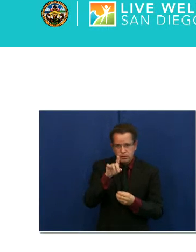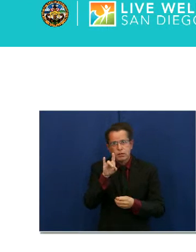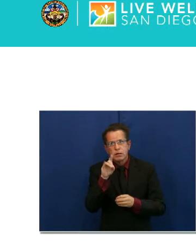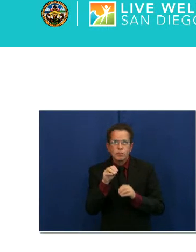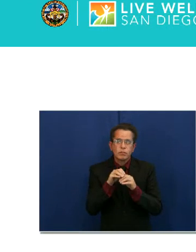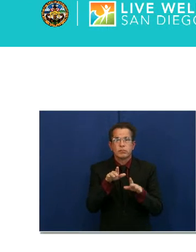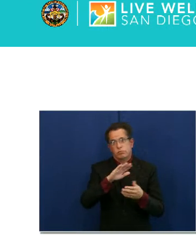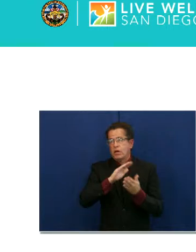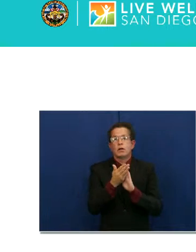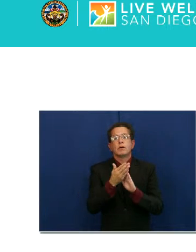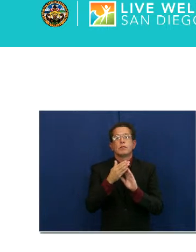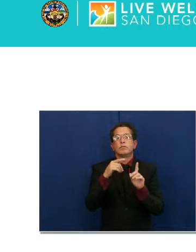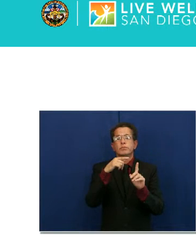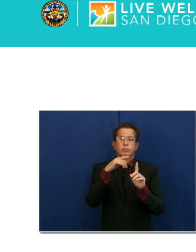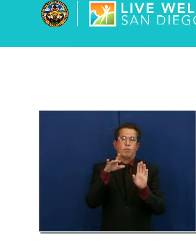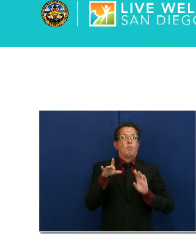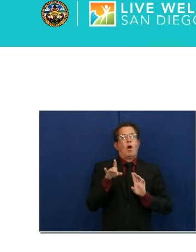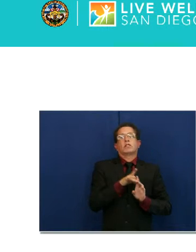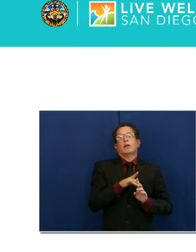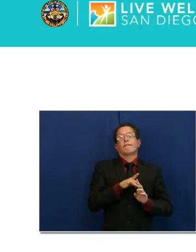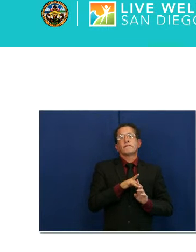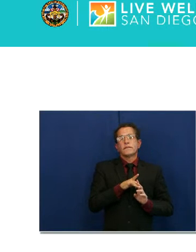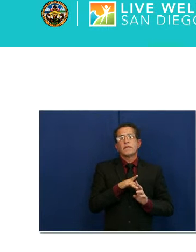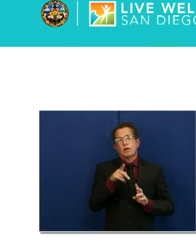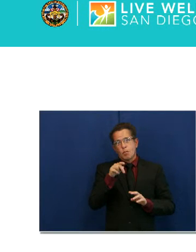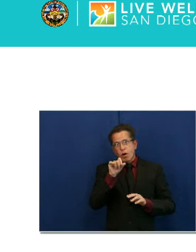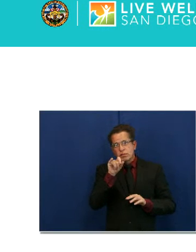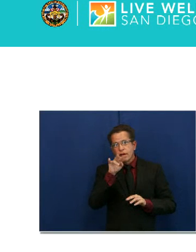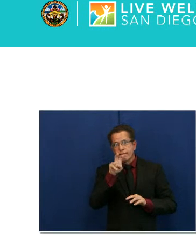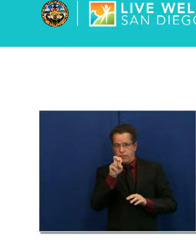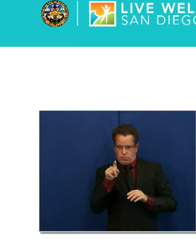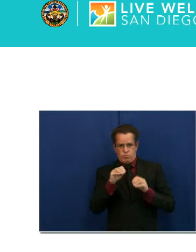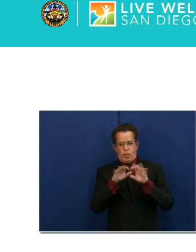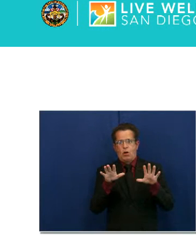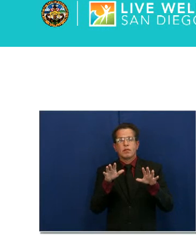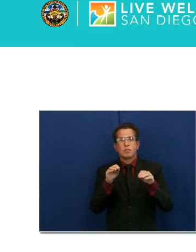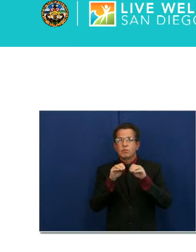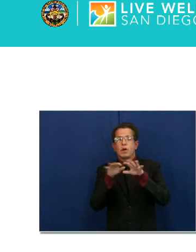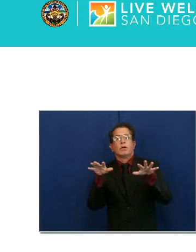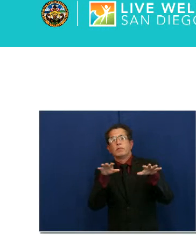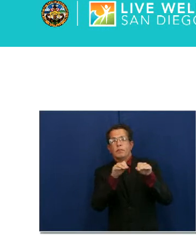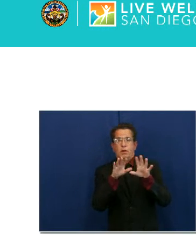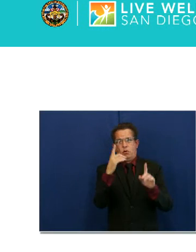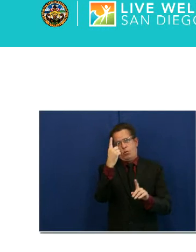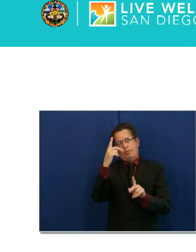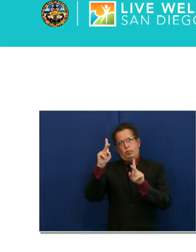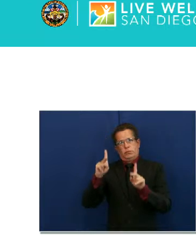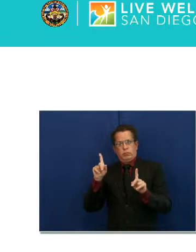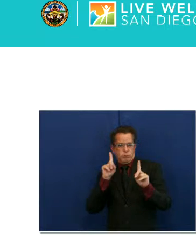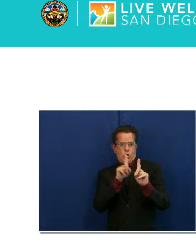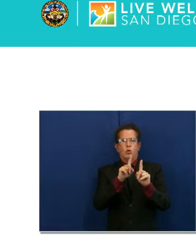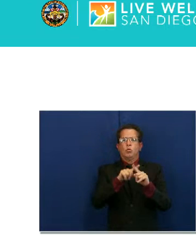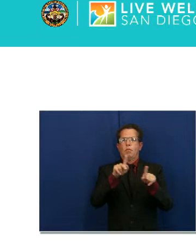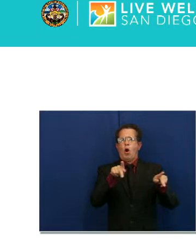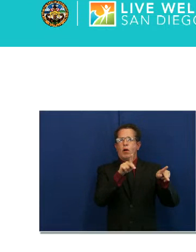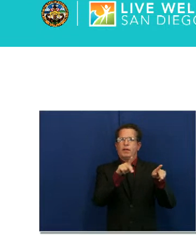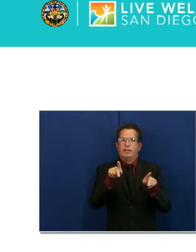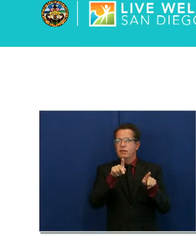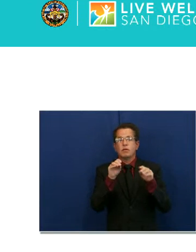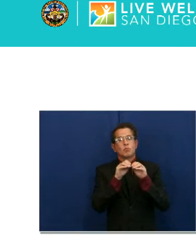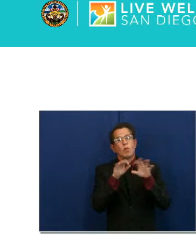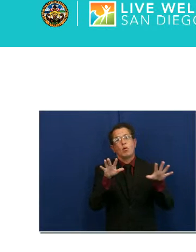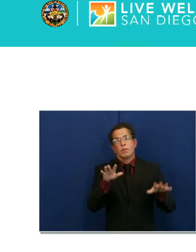gathering became positive. Now in the next slide, our EPI staff have put together